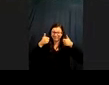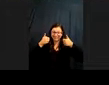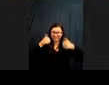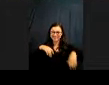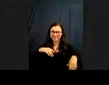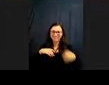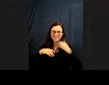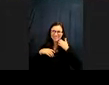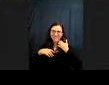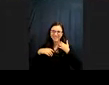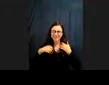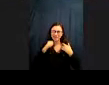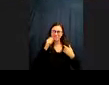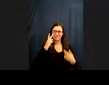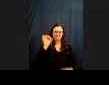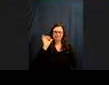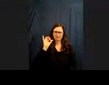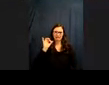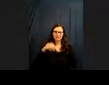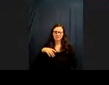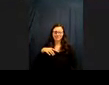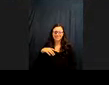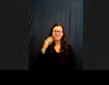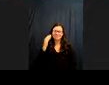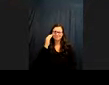not seeing what you're seeing. I know.